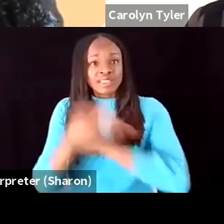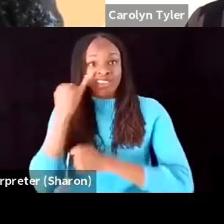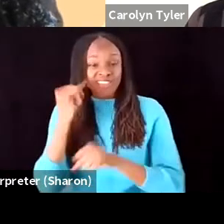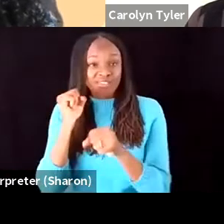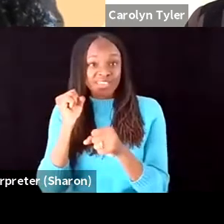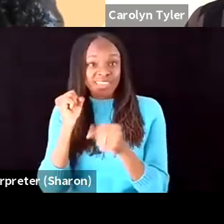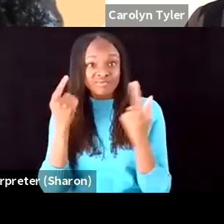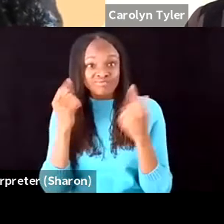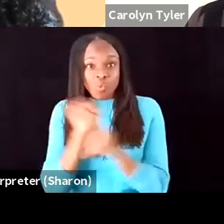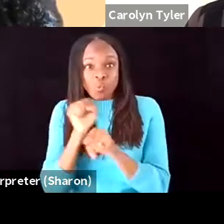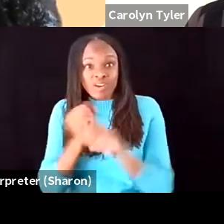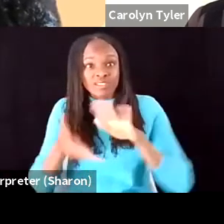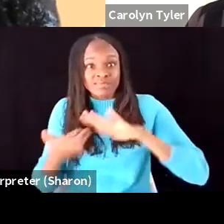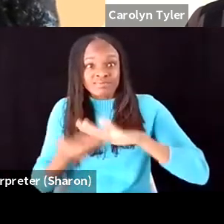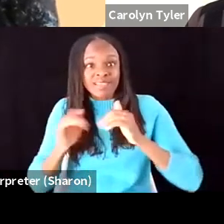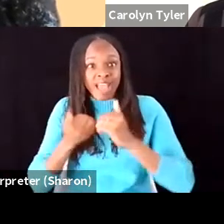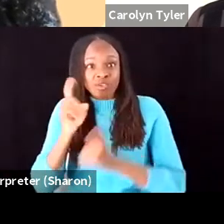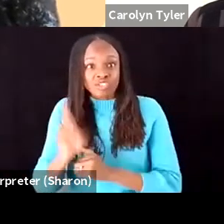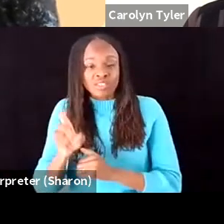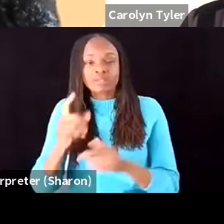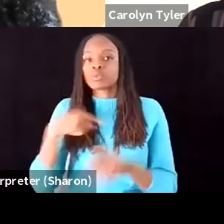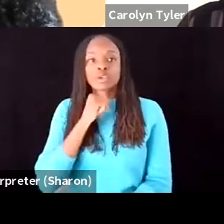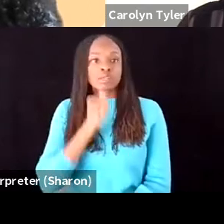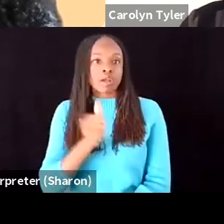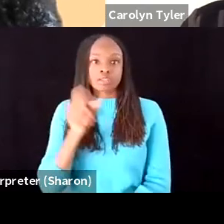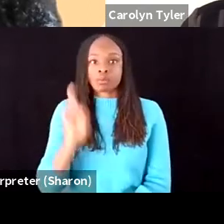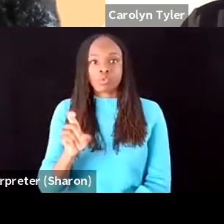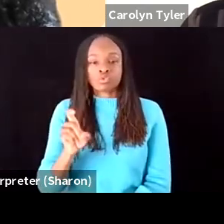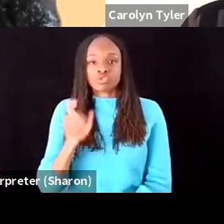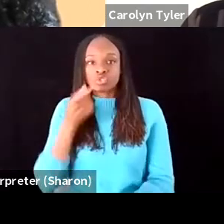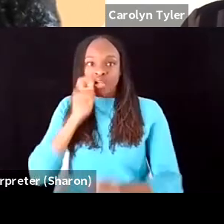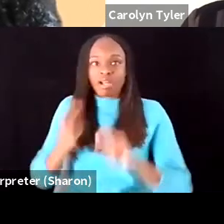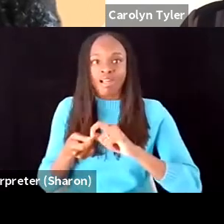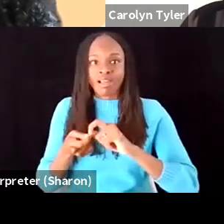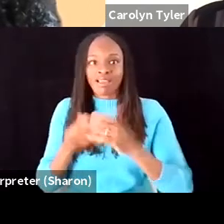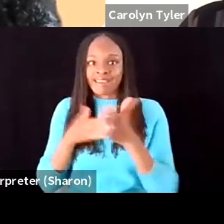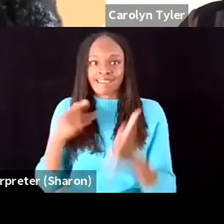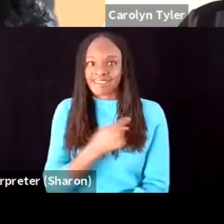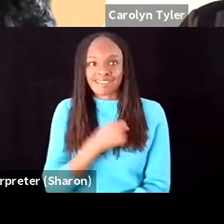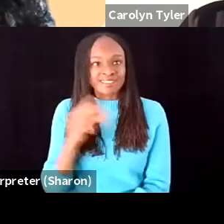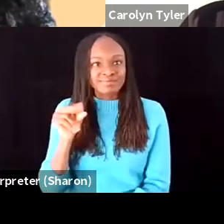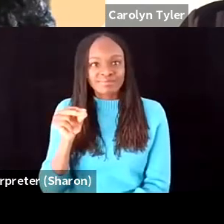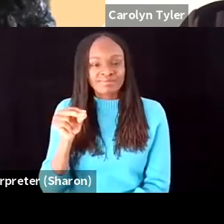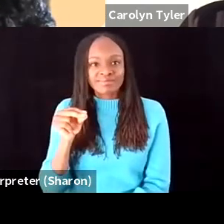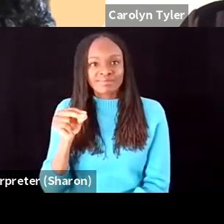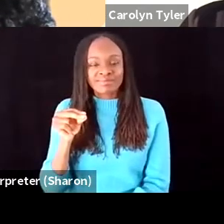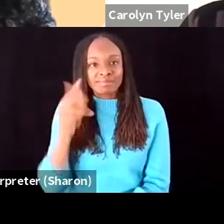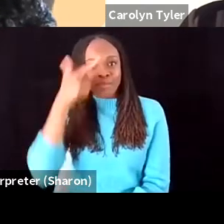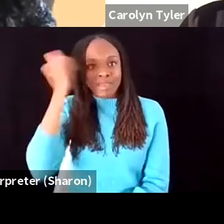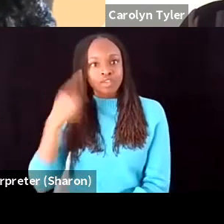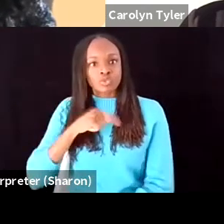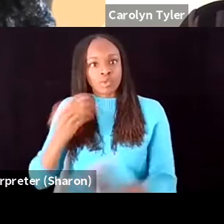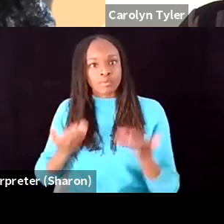it's supposed to, we are not supposed to be retaliated against by bringing it up and